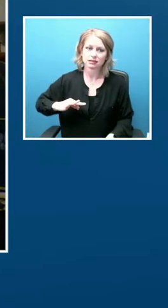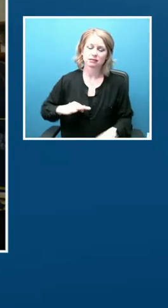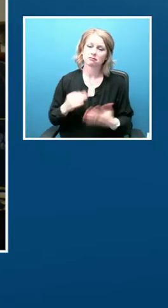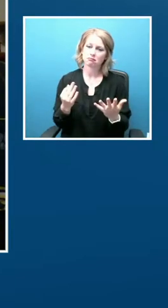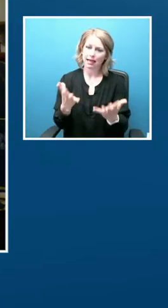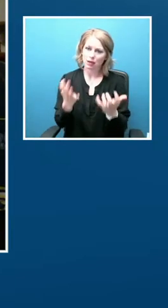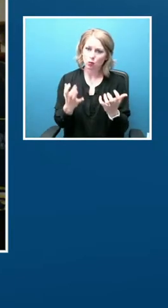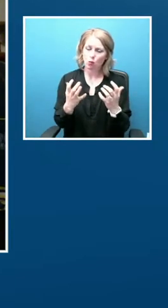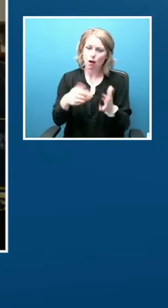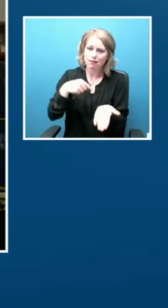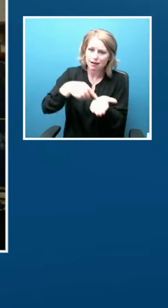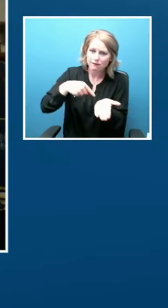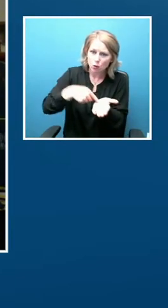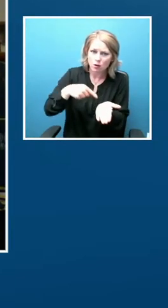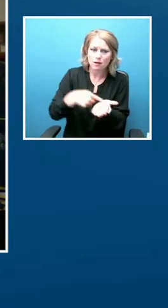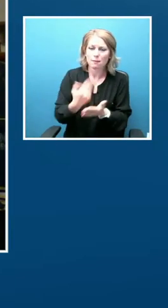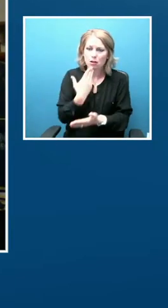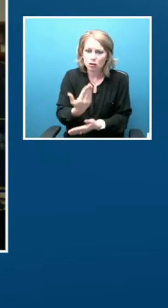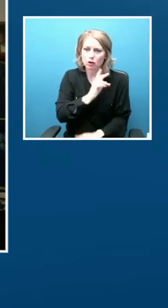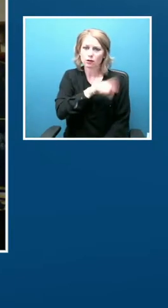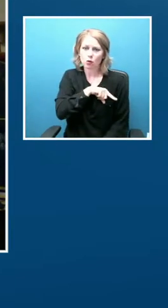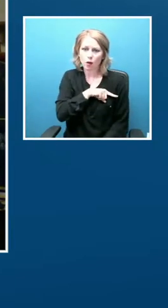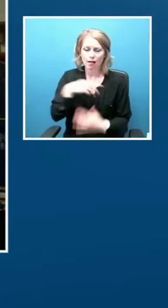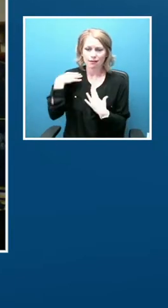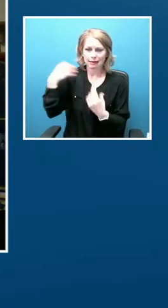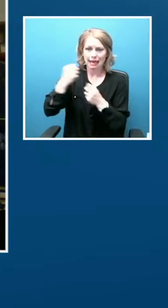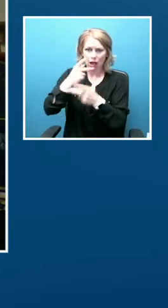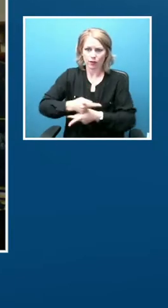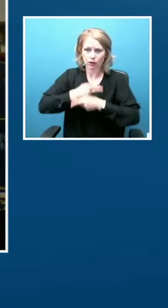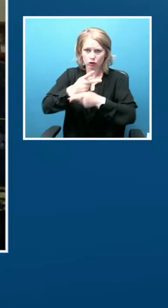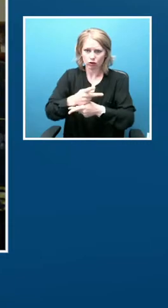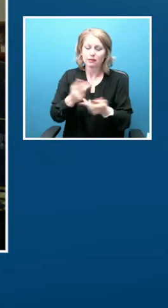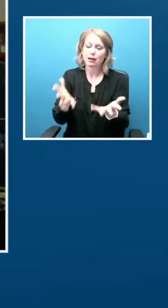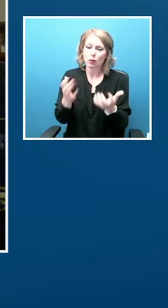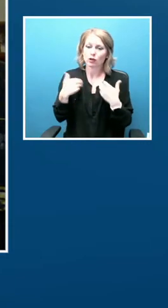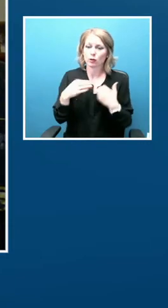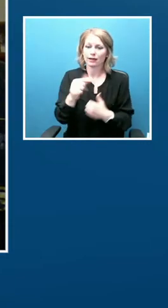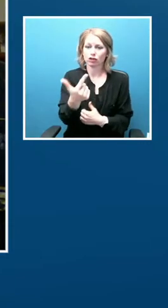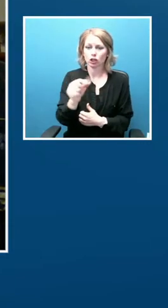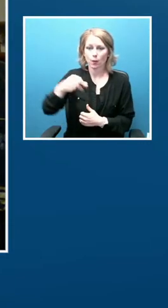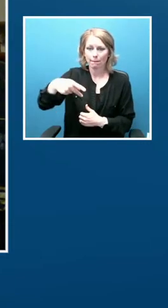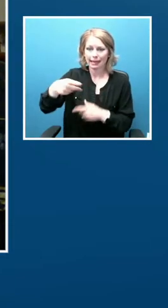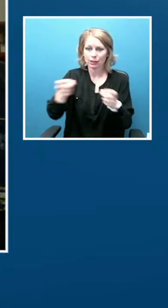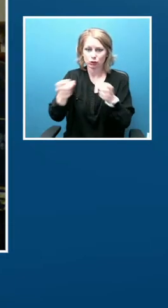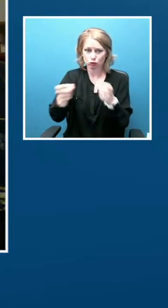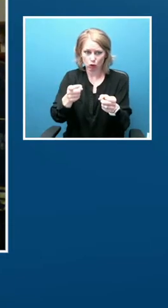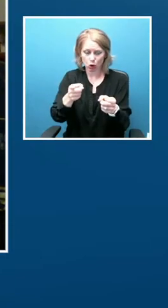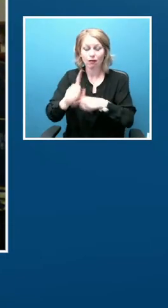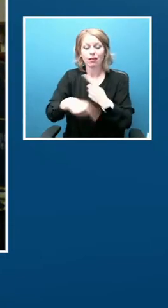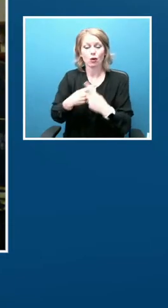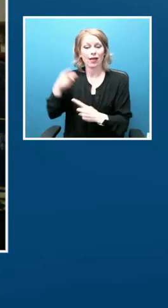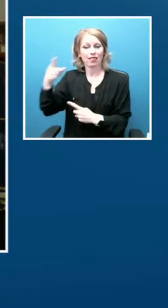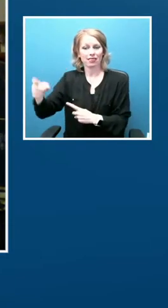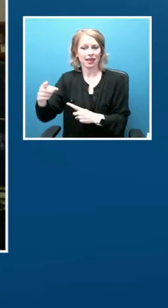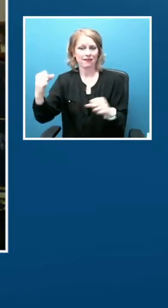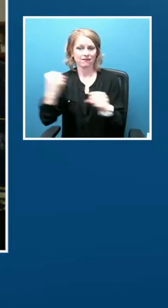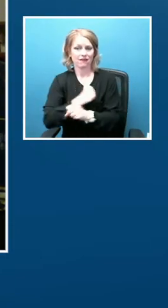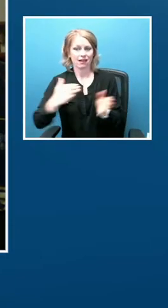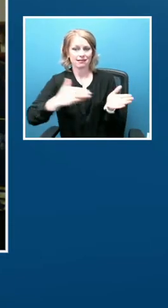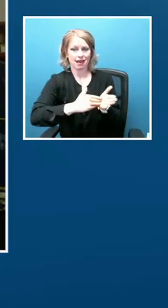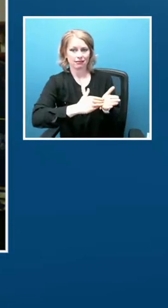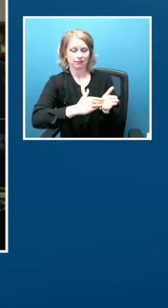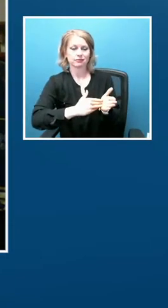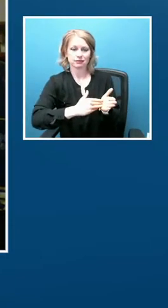healthcare, and hold the GOP control of our state accountable when they attack the rights of West Virginia's